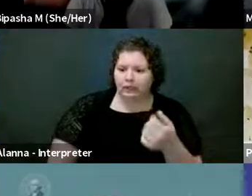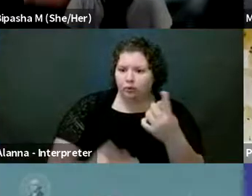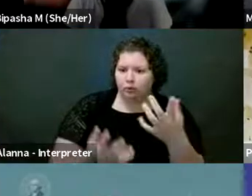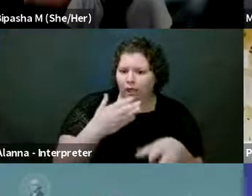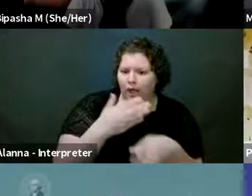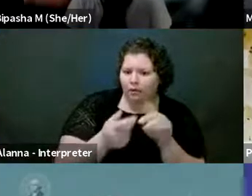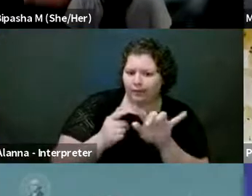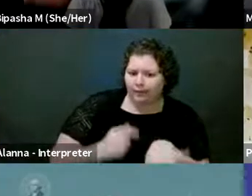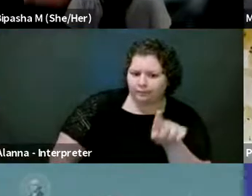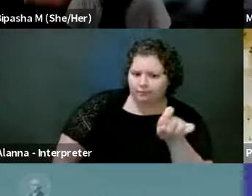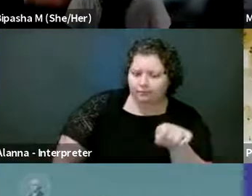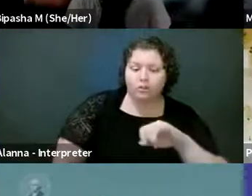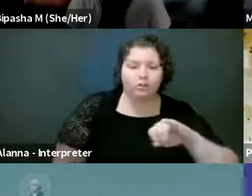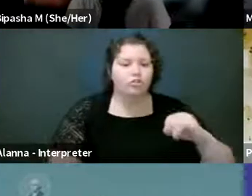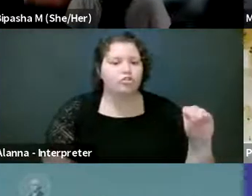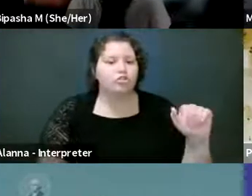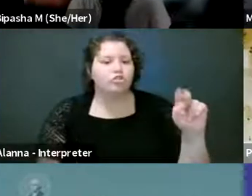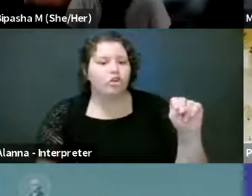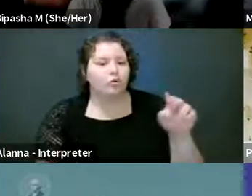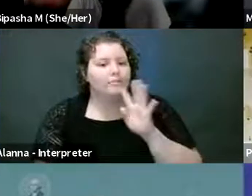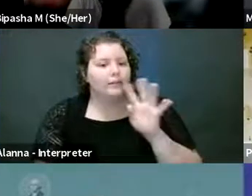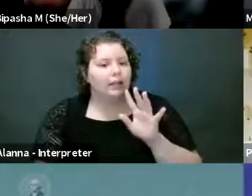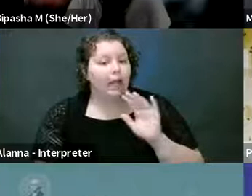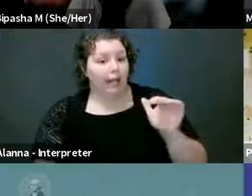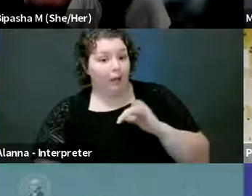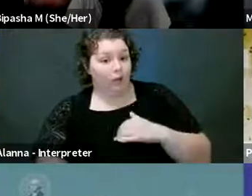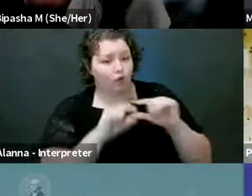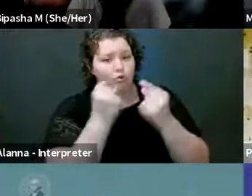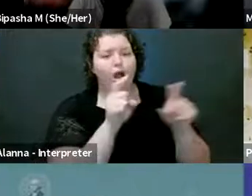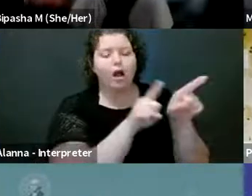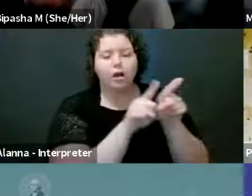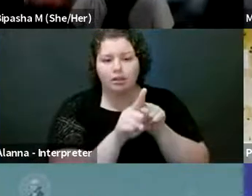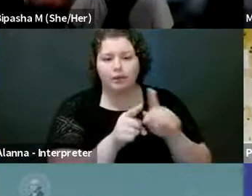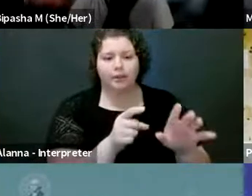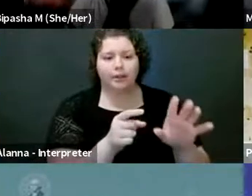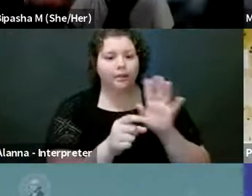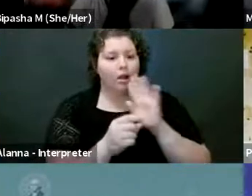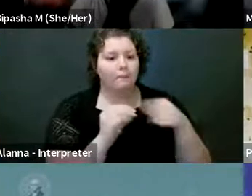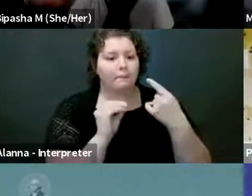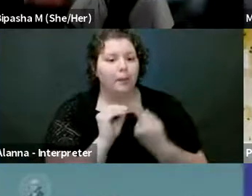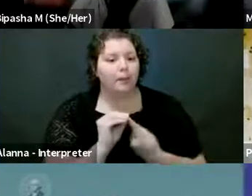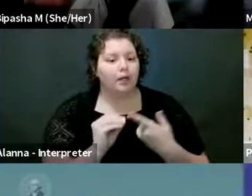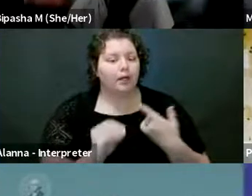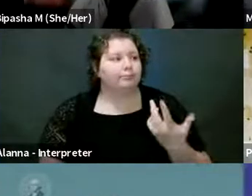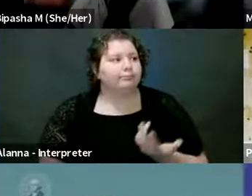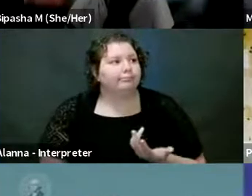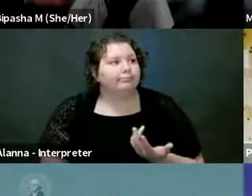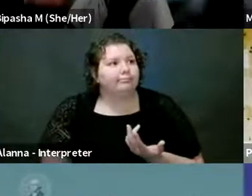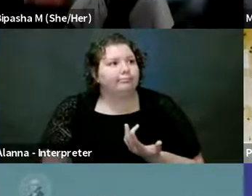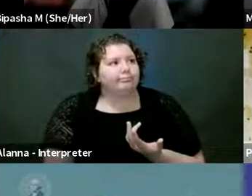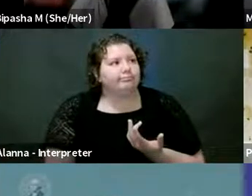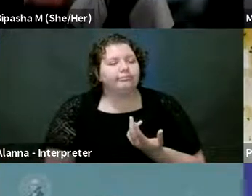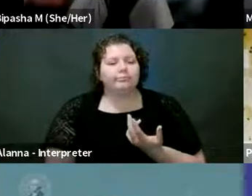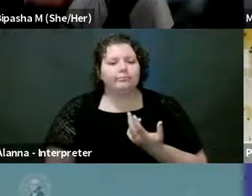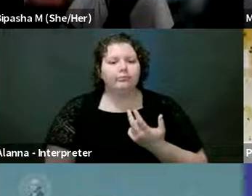I'd like to add something real quick. Our group also talked about the statement in the report